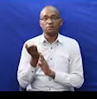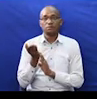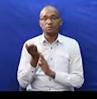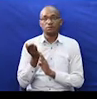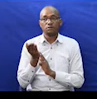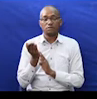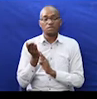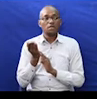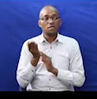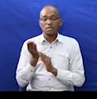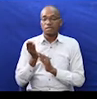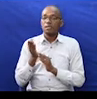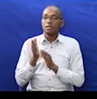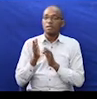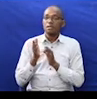sides